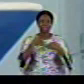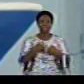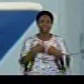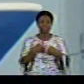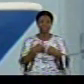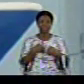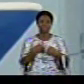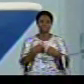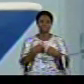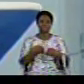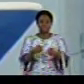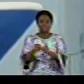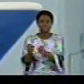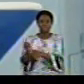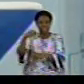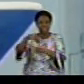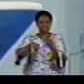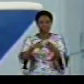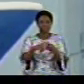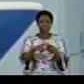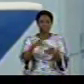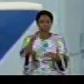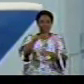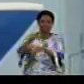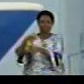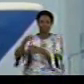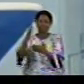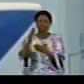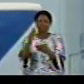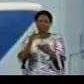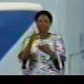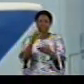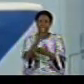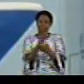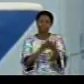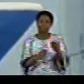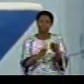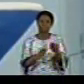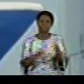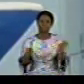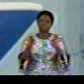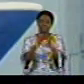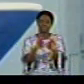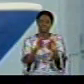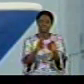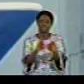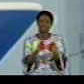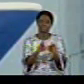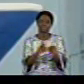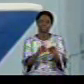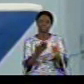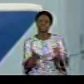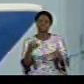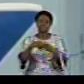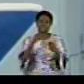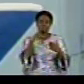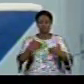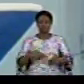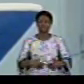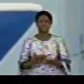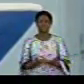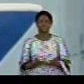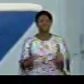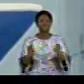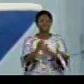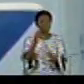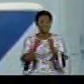body. So even if you wanted to operate her, then you have to kill her, because you cut off